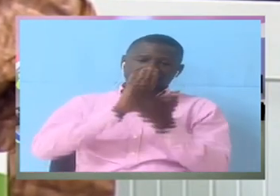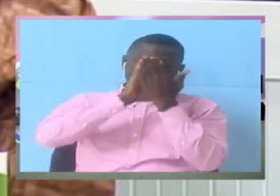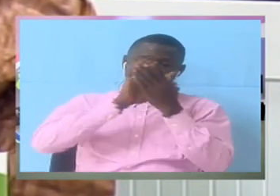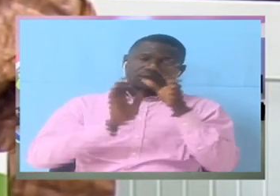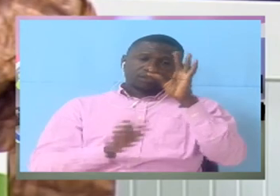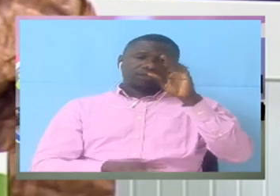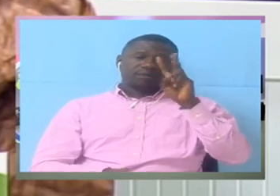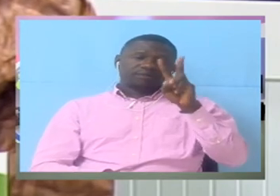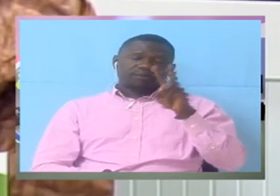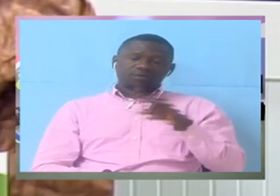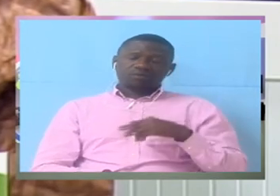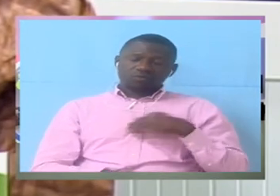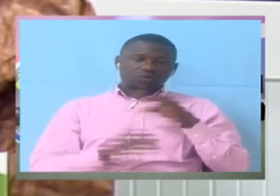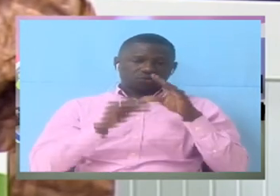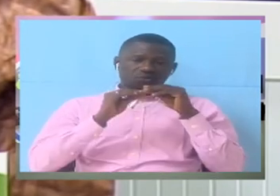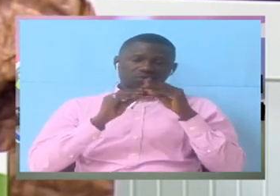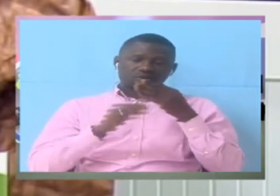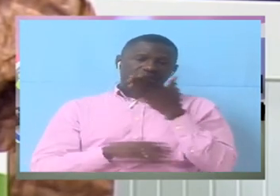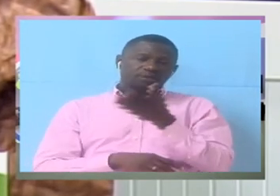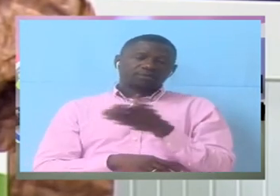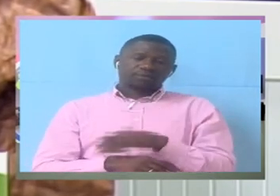television. We spoke.